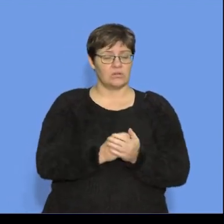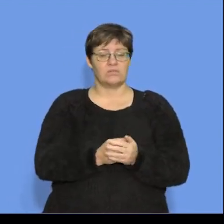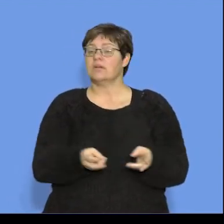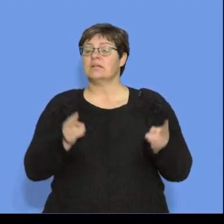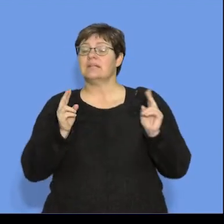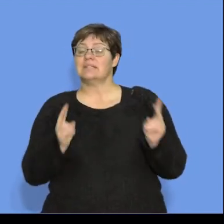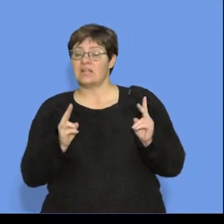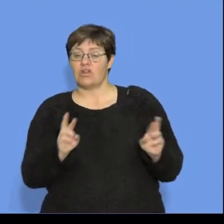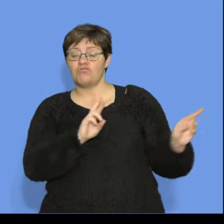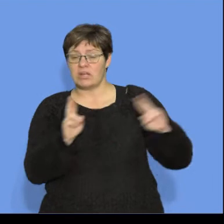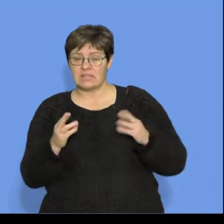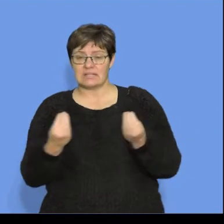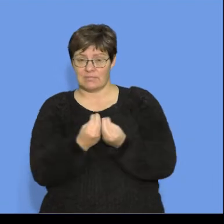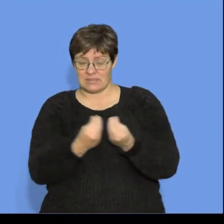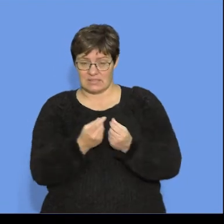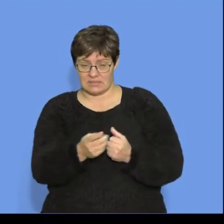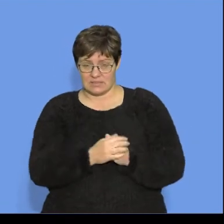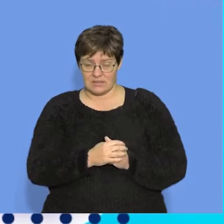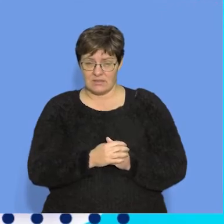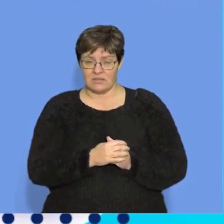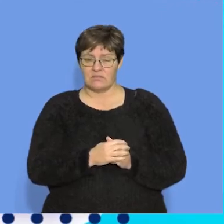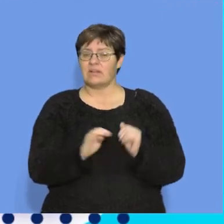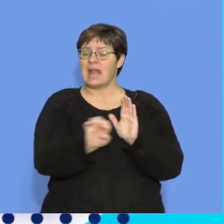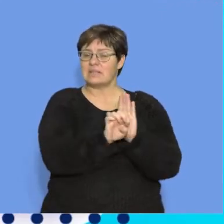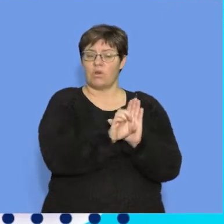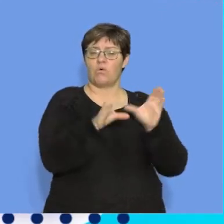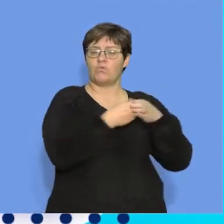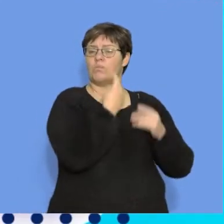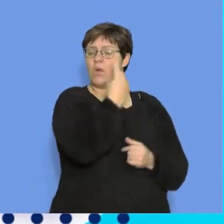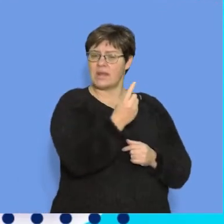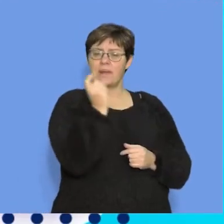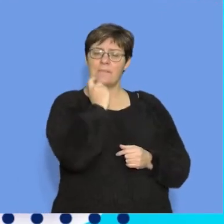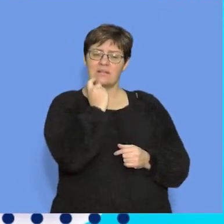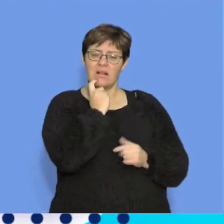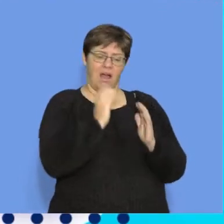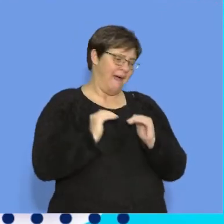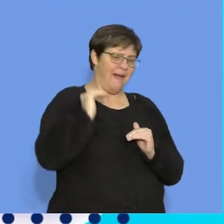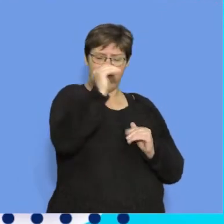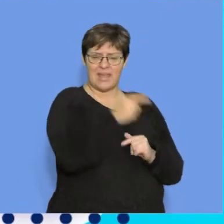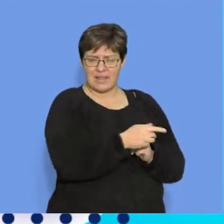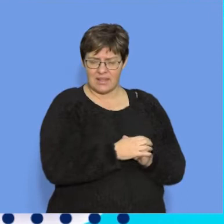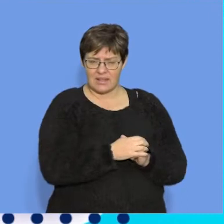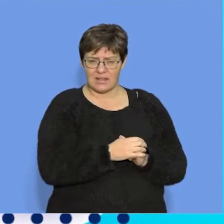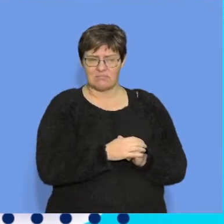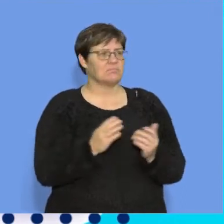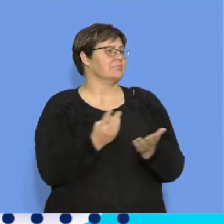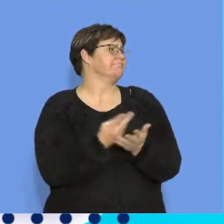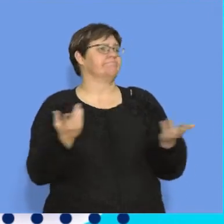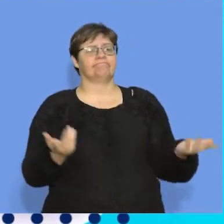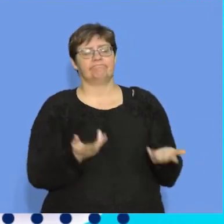nature of reacting substances. So, for example, group 1 metals are highly reactive, where something